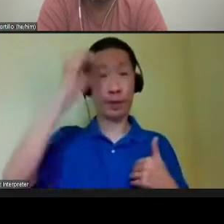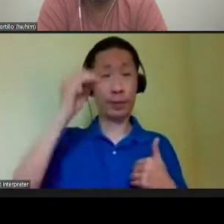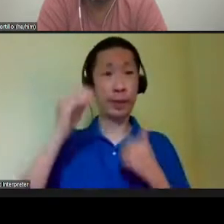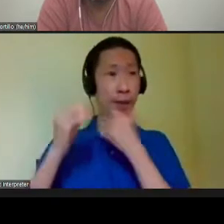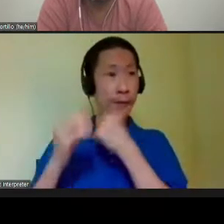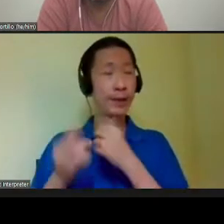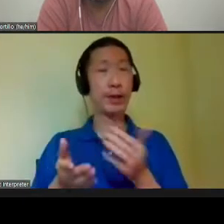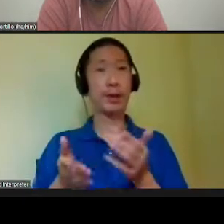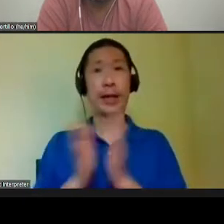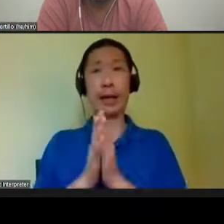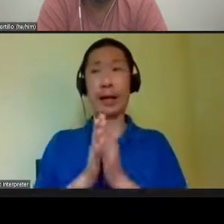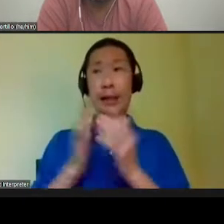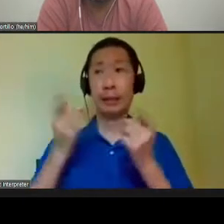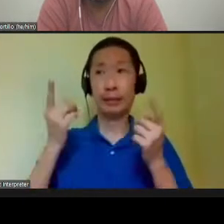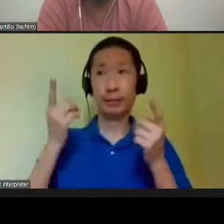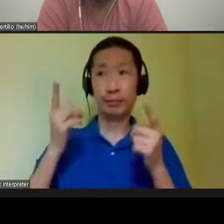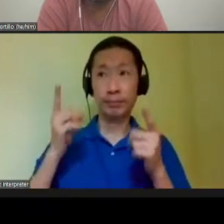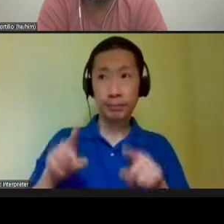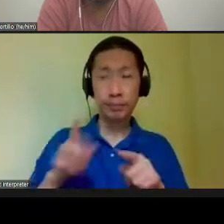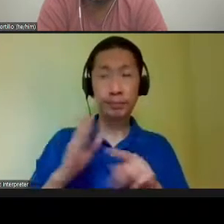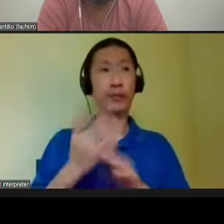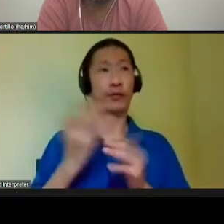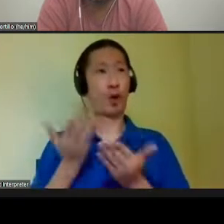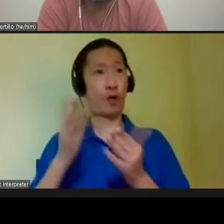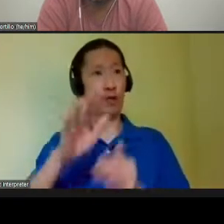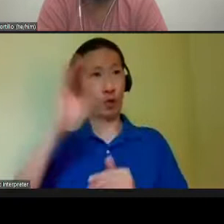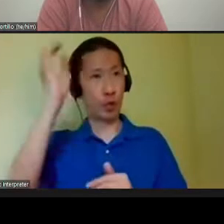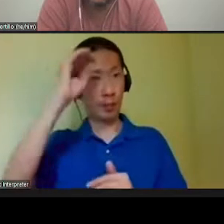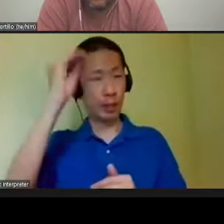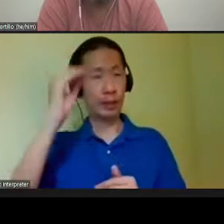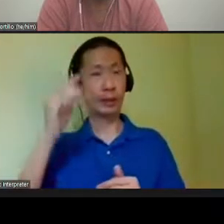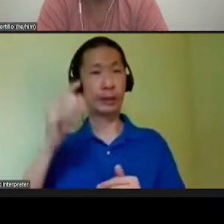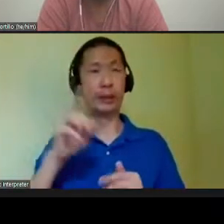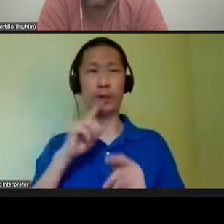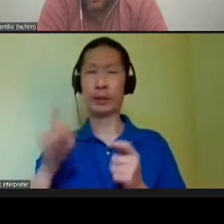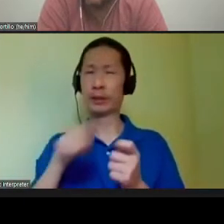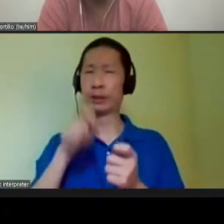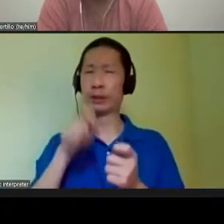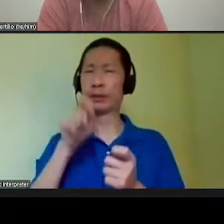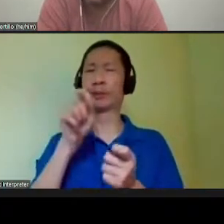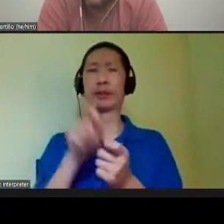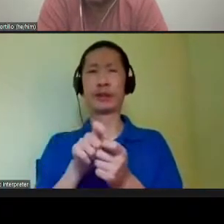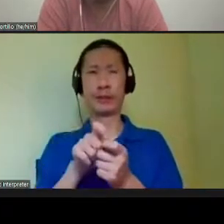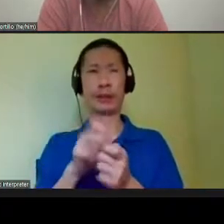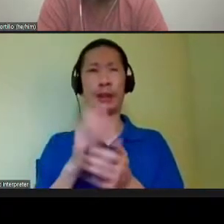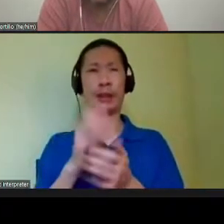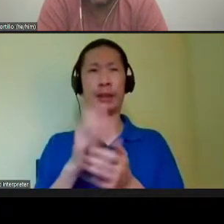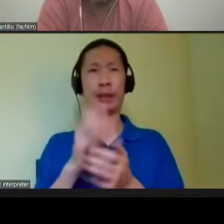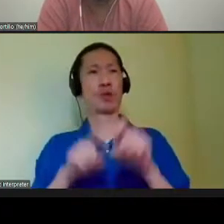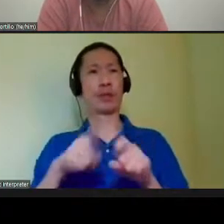before offering your opinion about something, and are really specific about some of